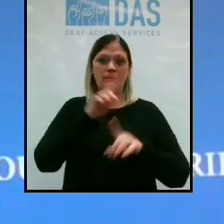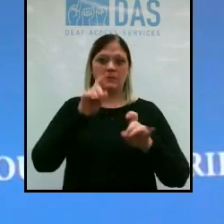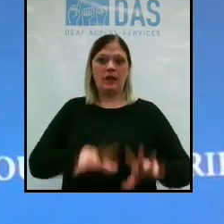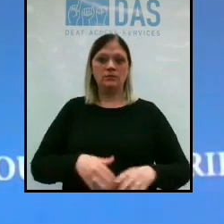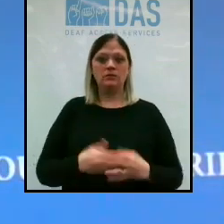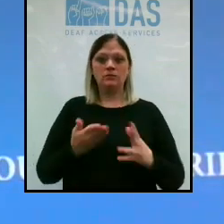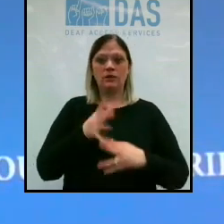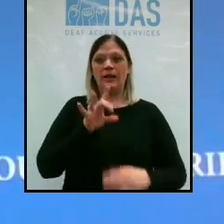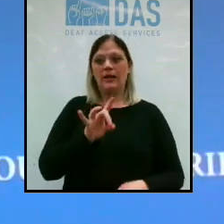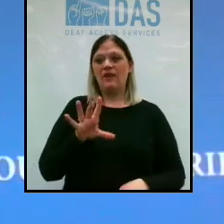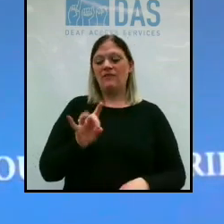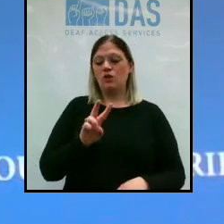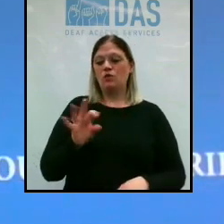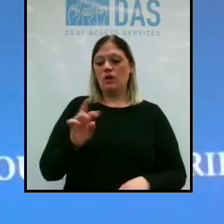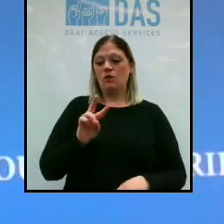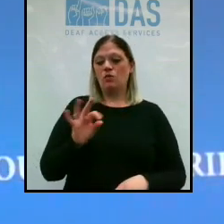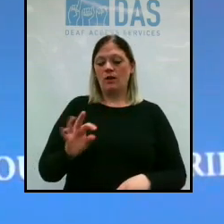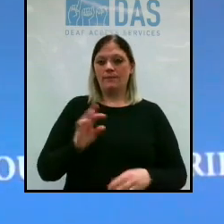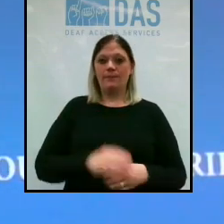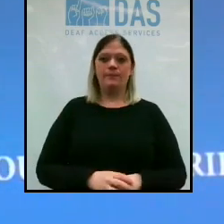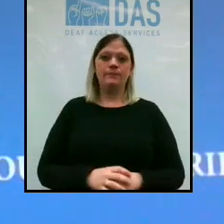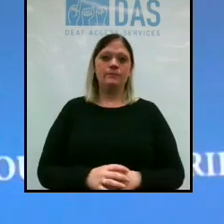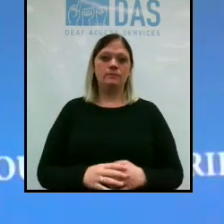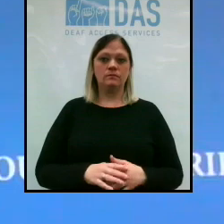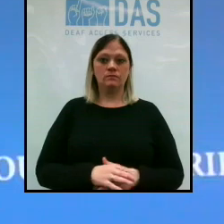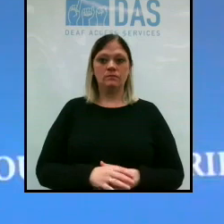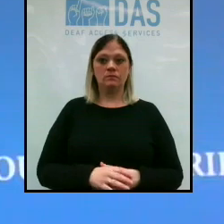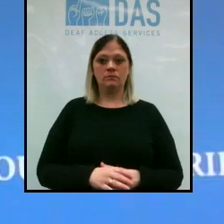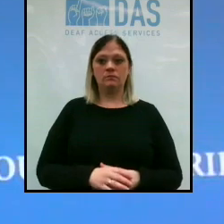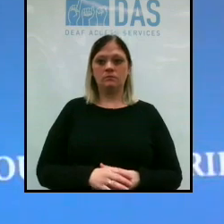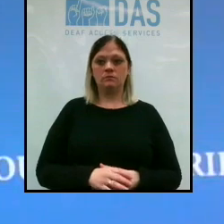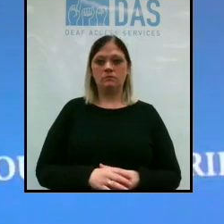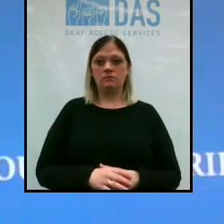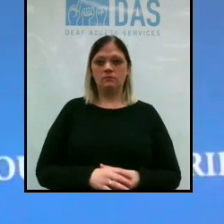through the 858-2929 number.